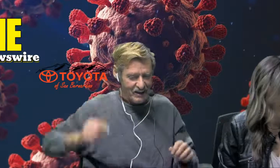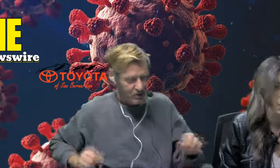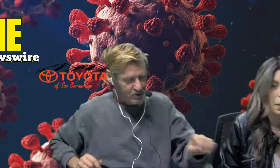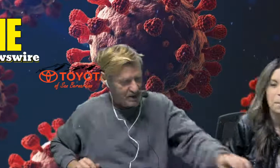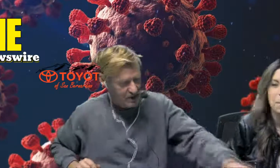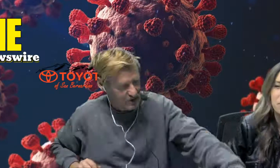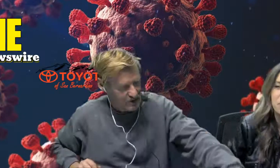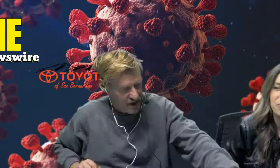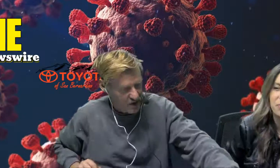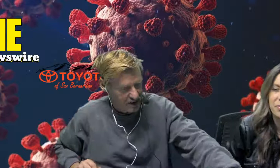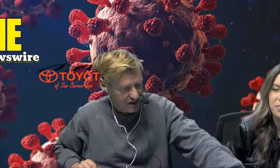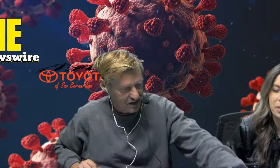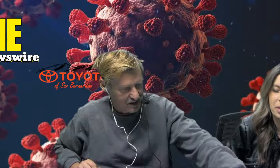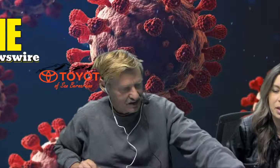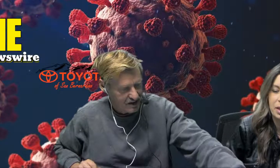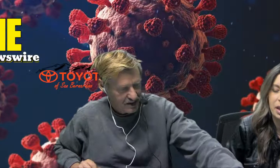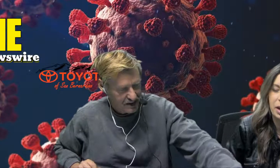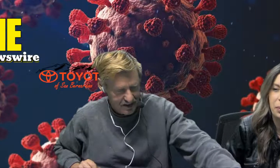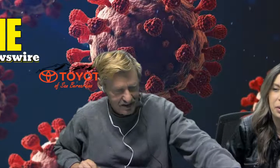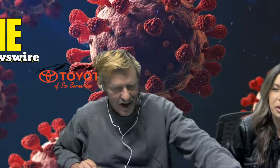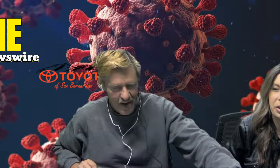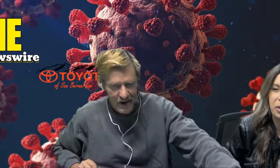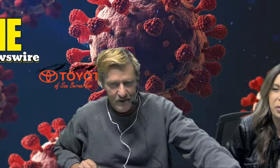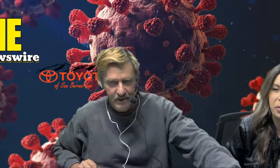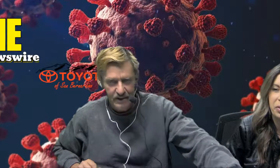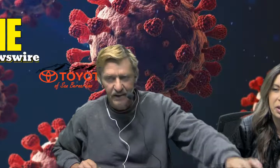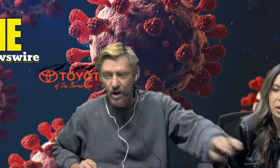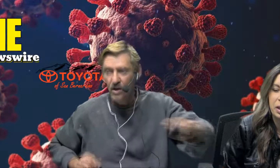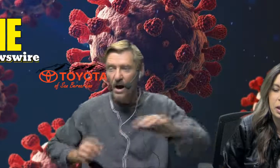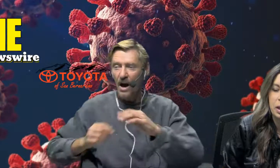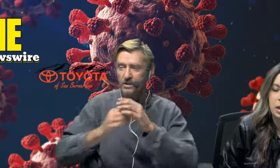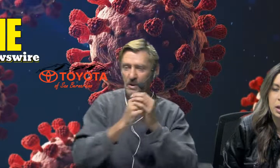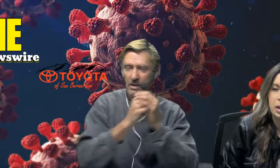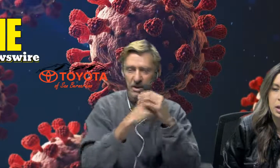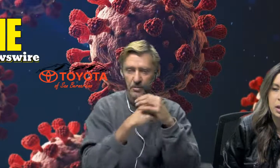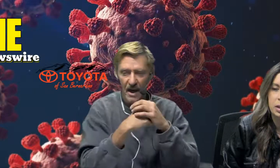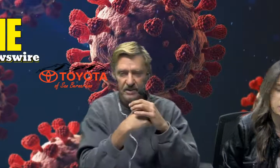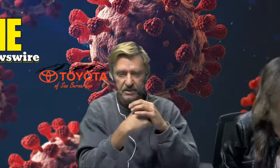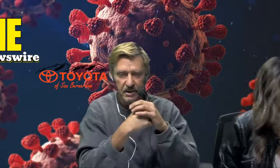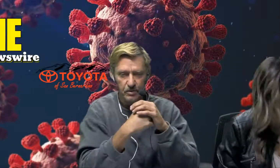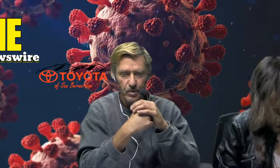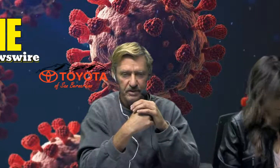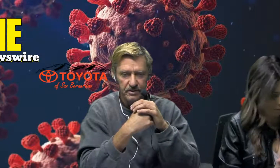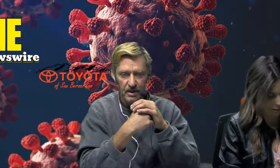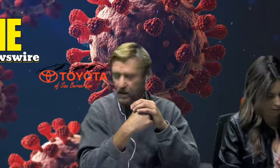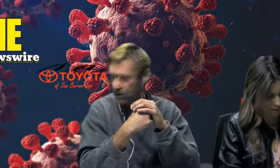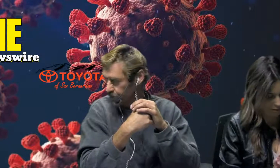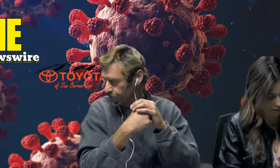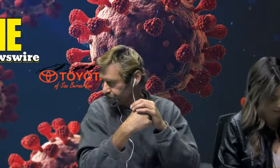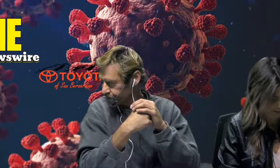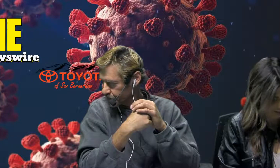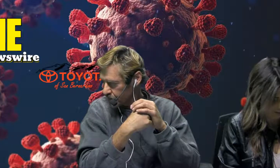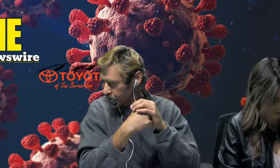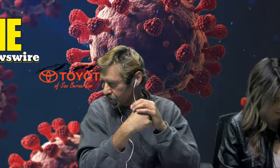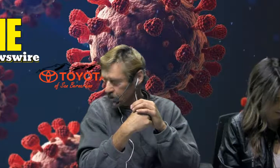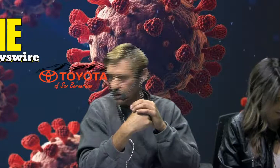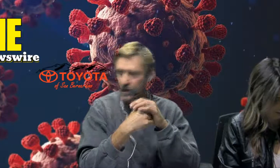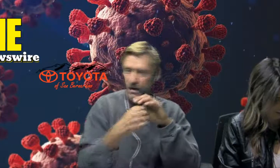Now you might be. Here we go. Now we're hearing yes. There we now go. After that. No, hospital capacity